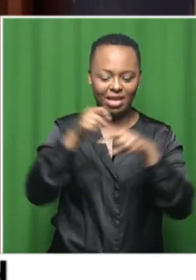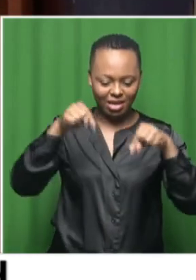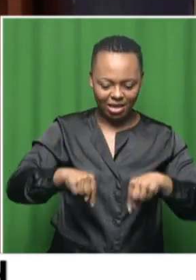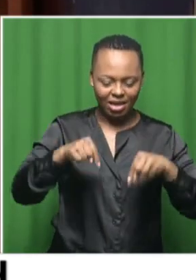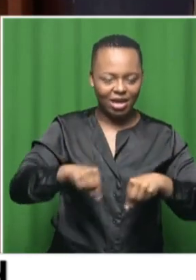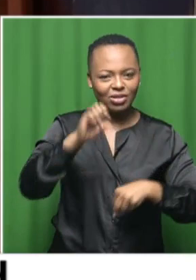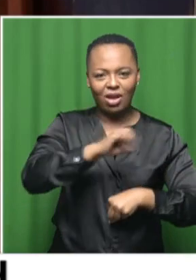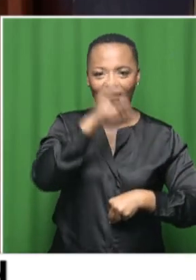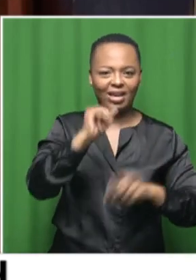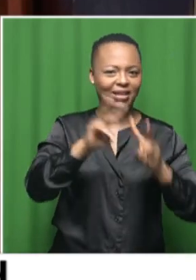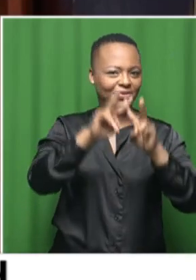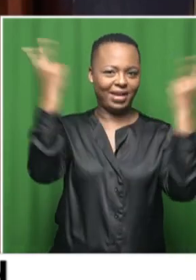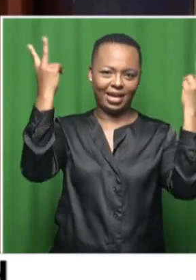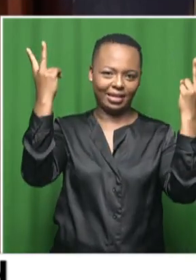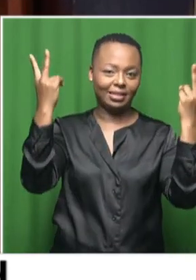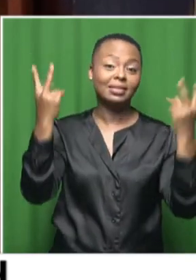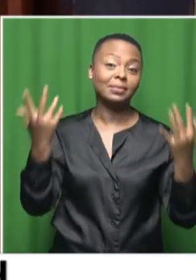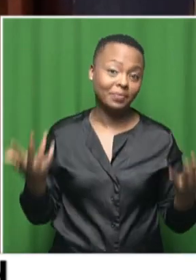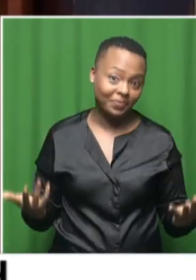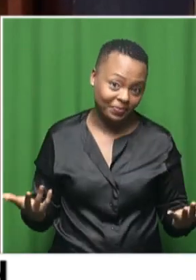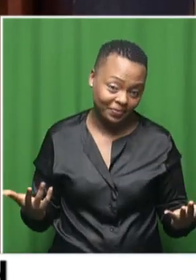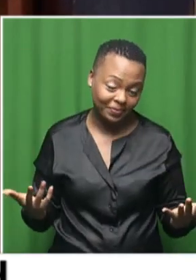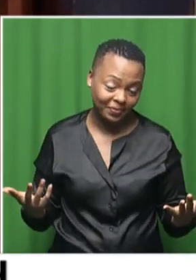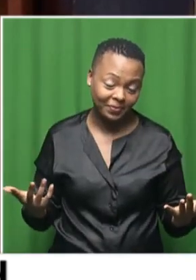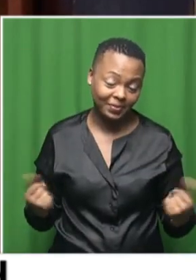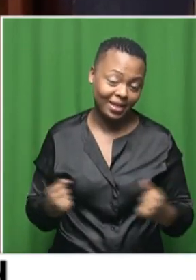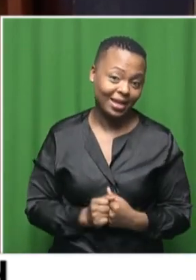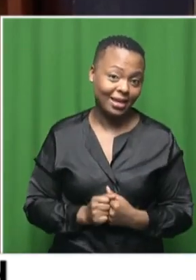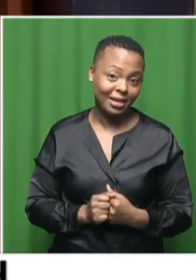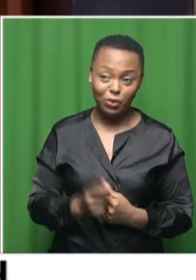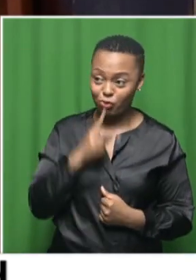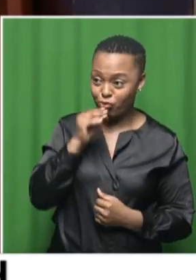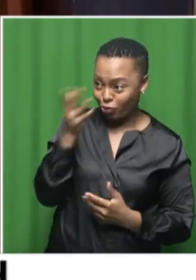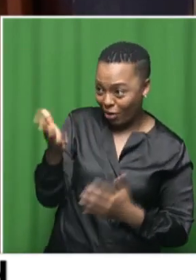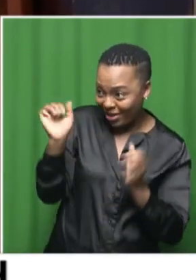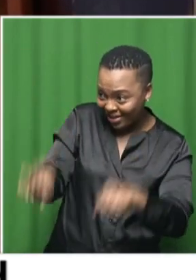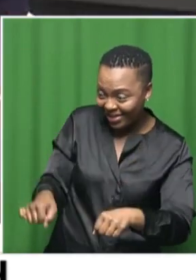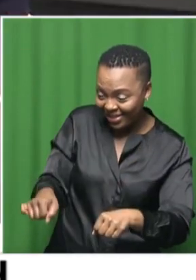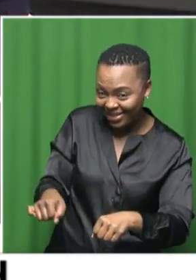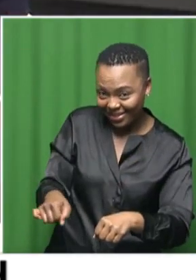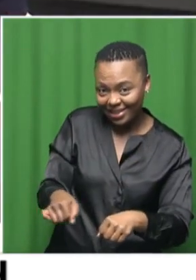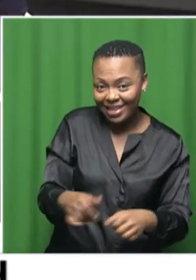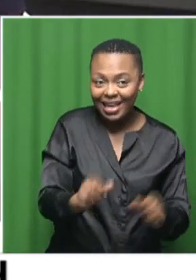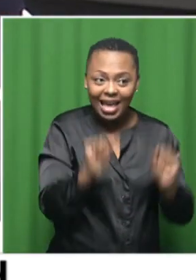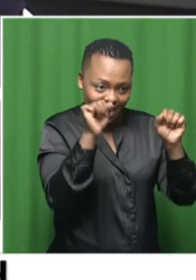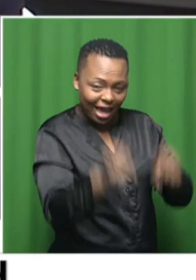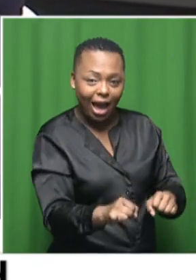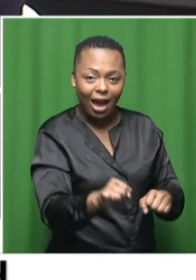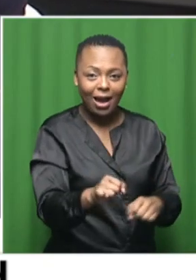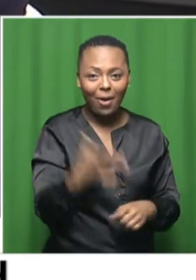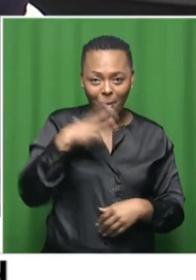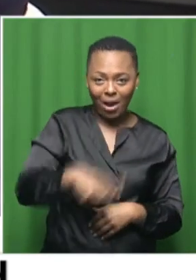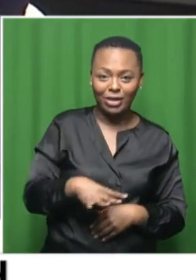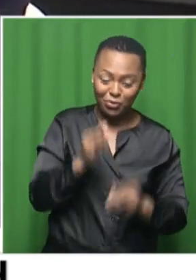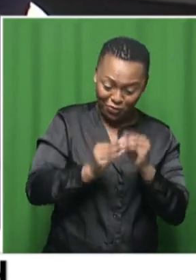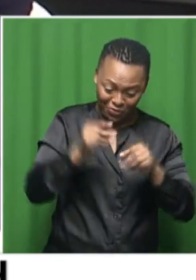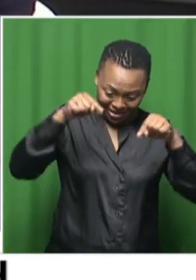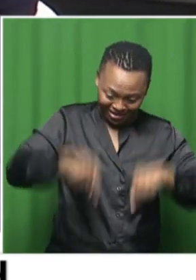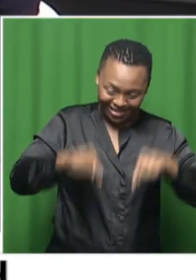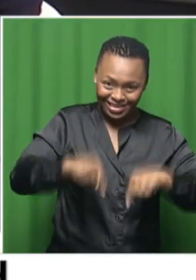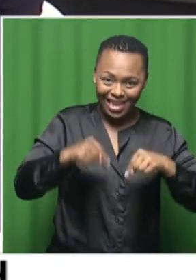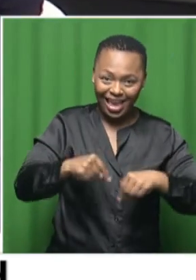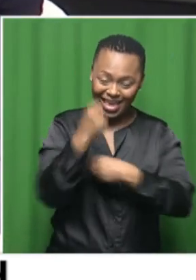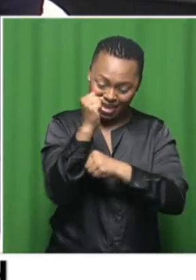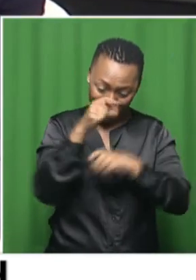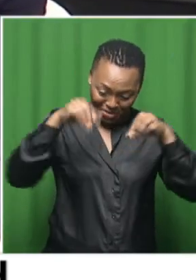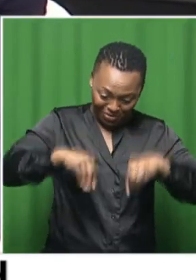this country. So it's quite. That's what you said, didn't you, Ram? Yes, we want to get to a stage where we manufacture the